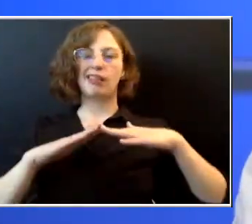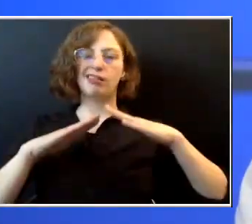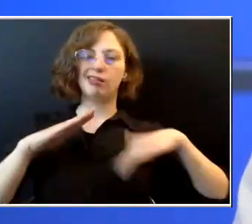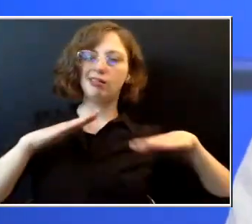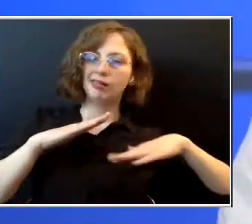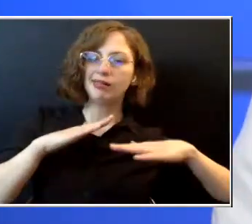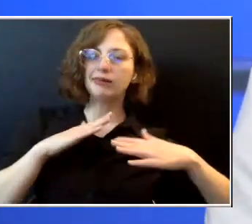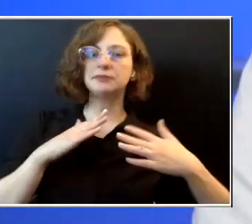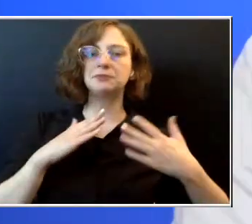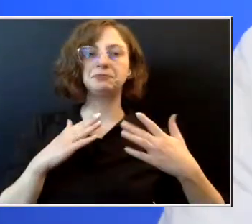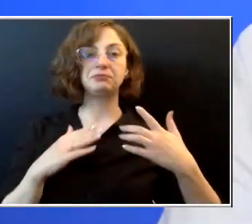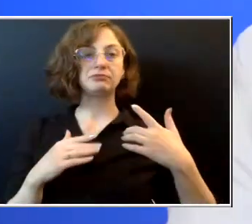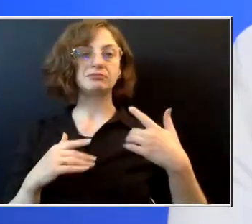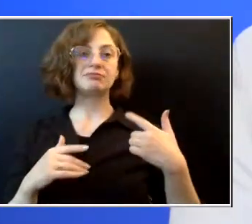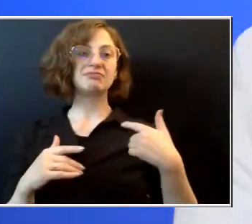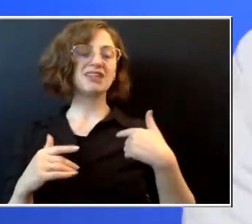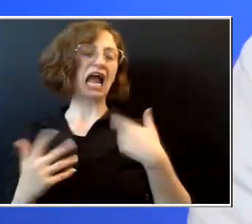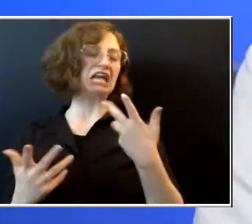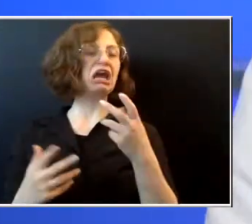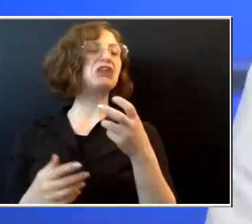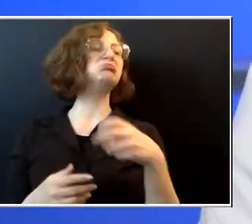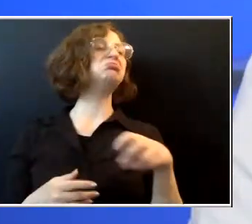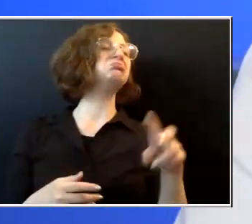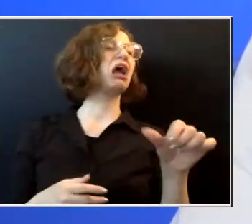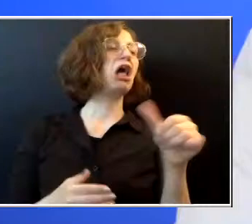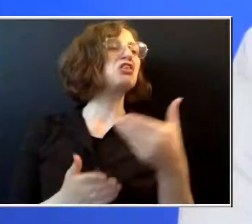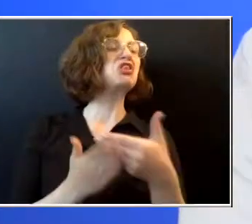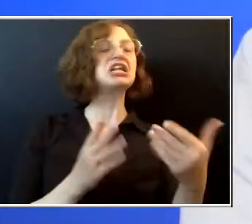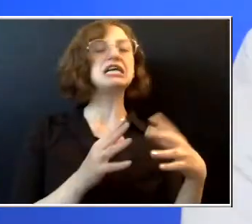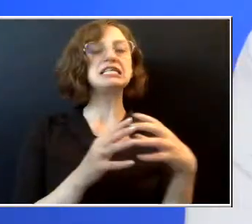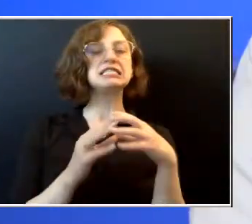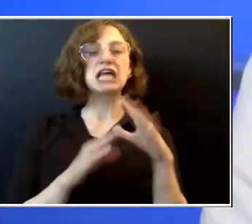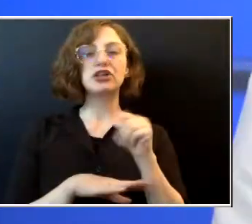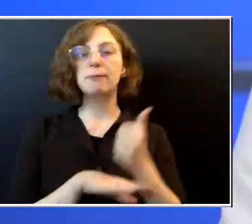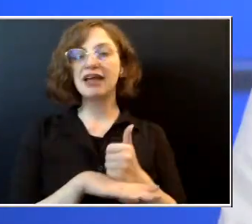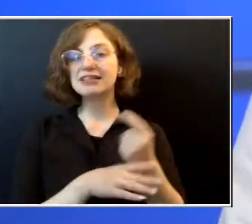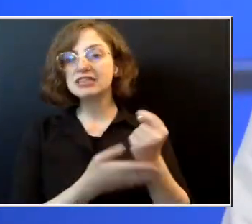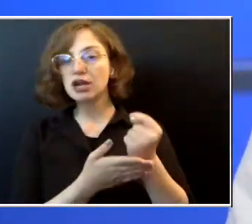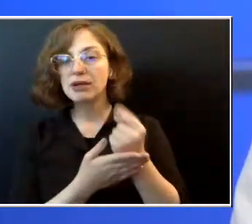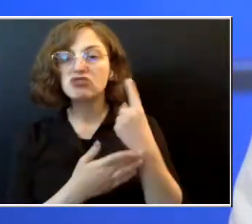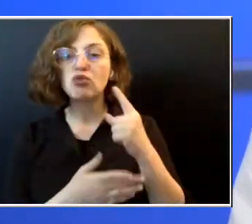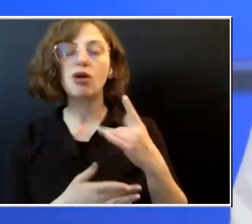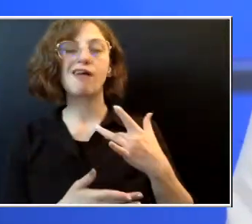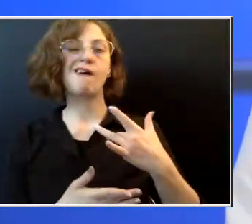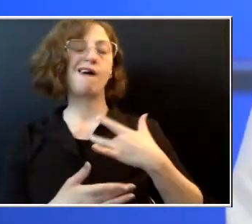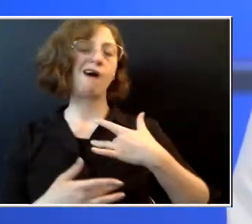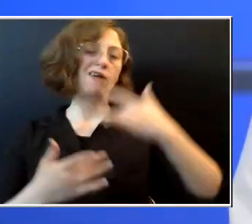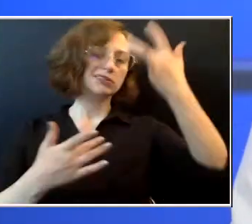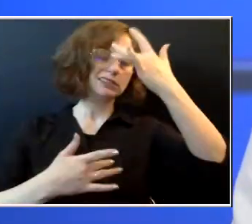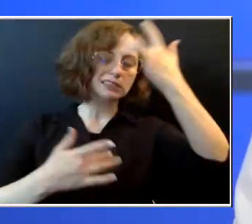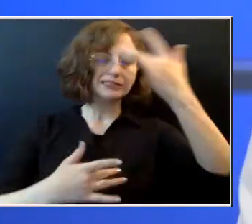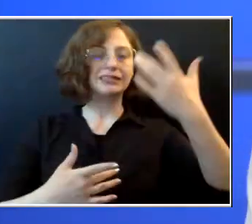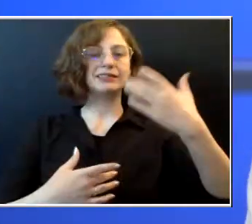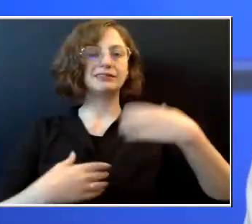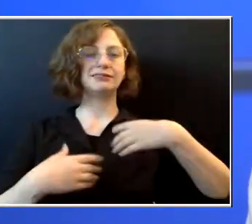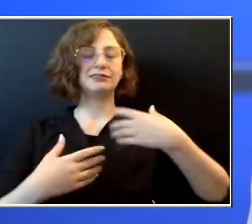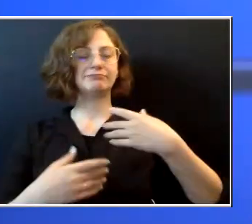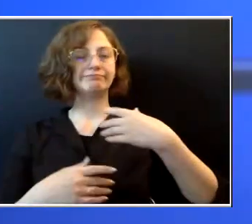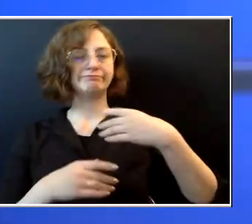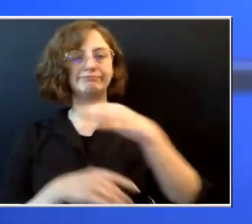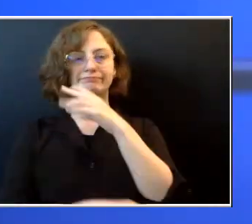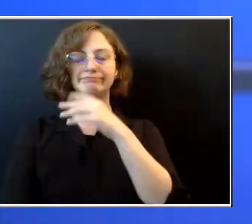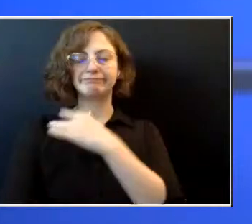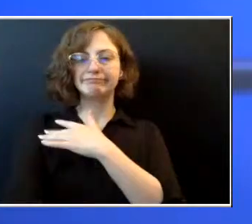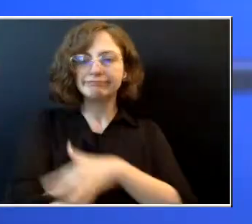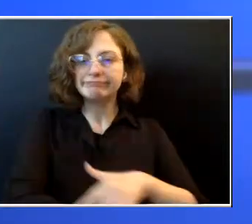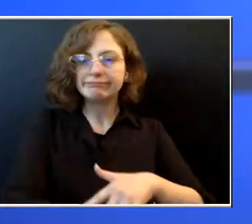on to other things, cellular-based therapies for heart disease, vascular disease, other things. But it's been really interesting to see those people who